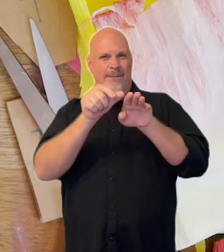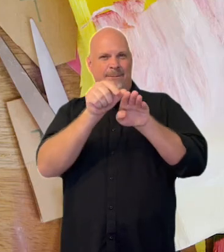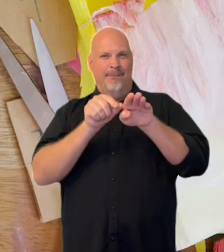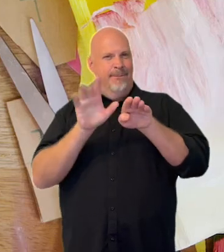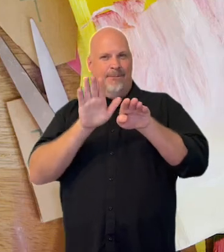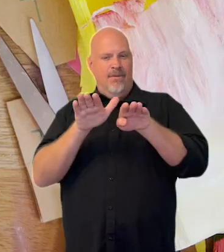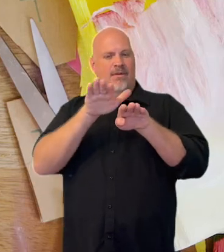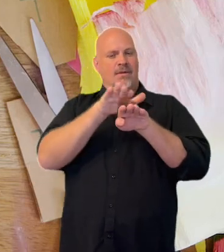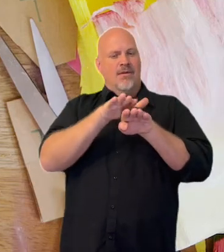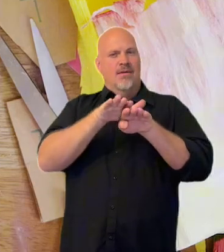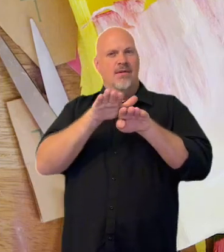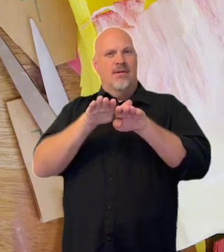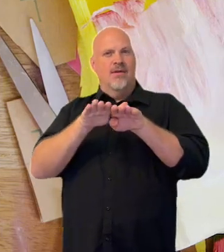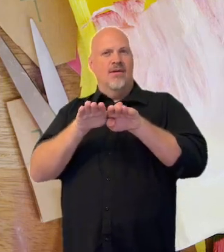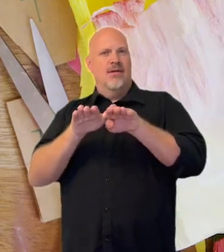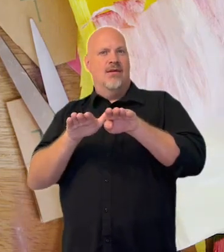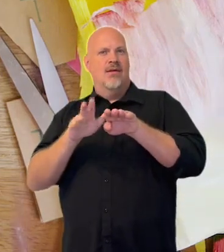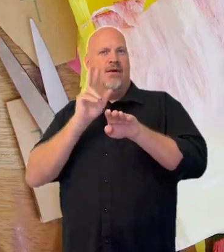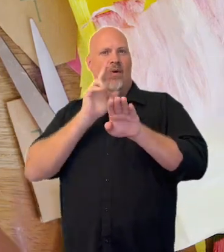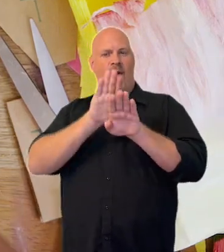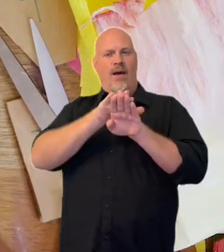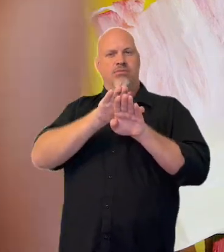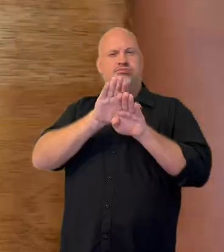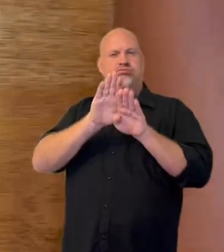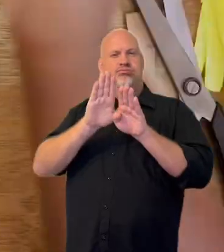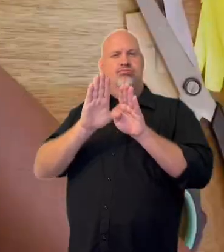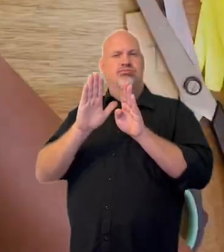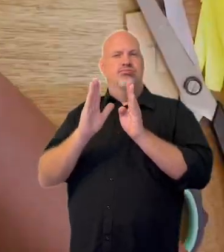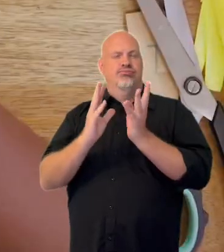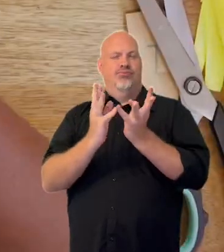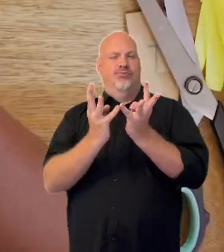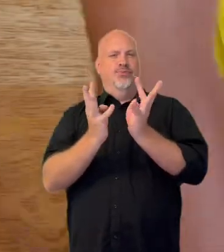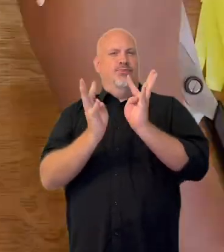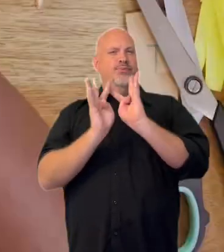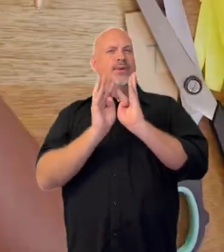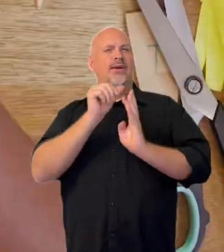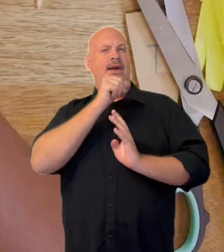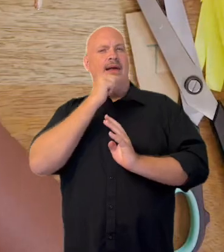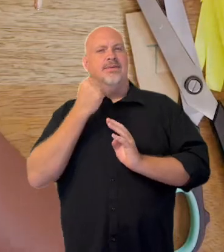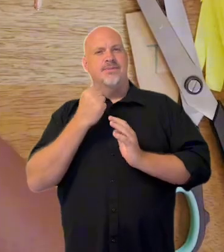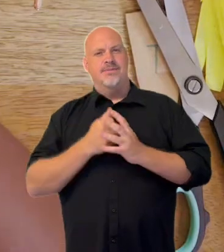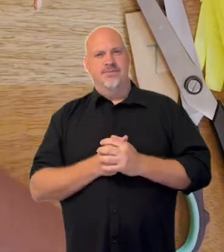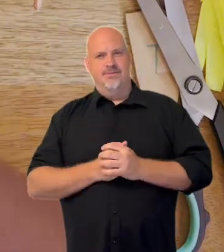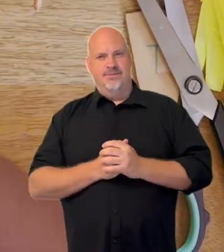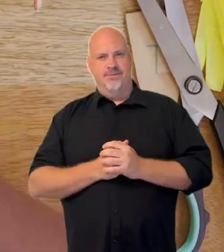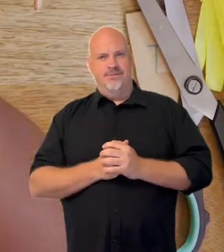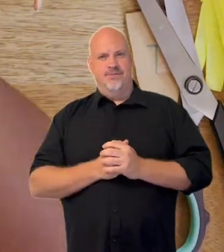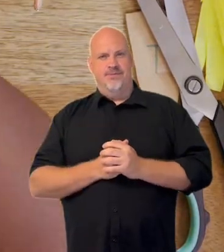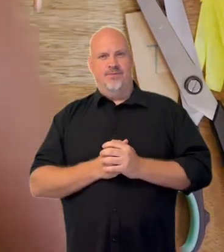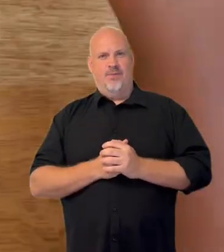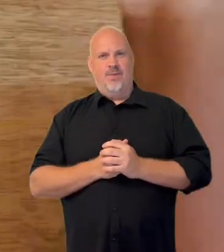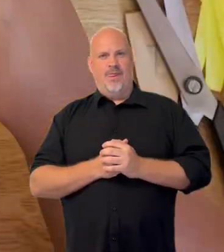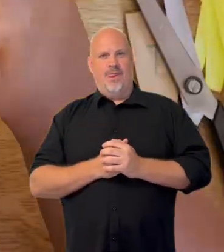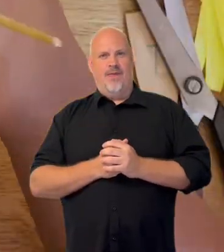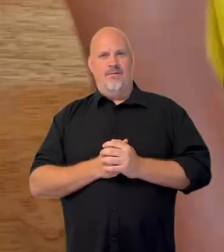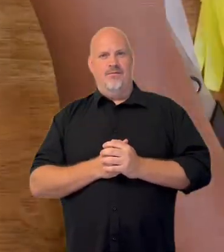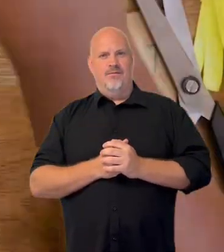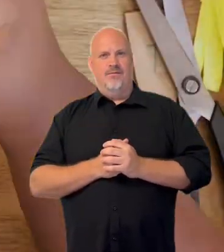And each of them get a nice little squeeze like you did earlier, just to push in and make sure that glue is nice and dry.